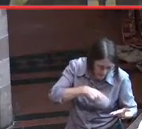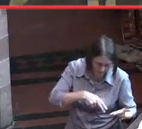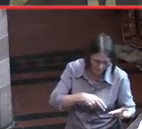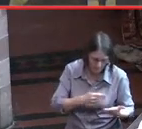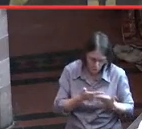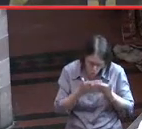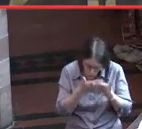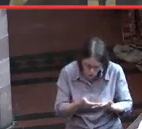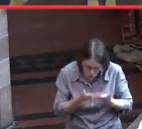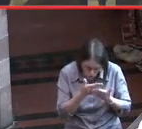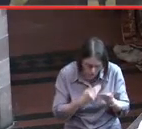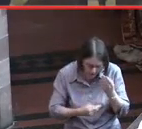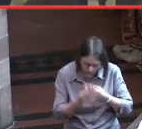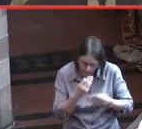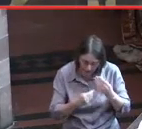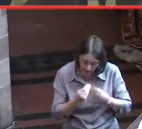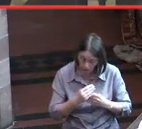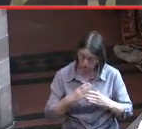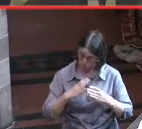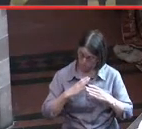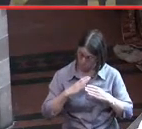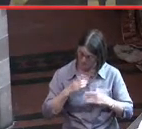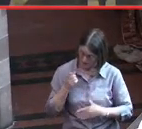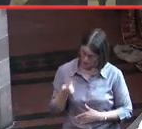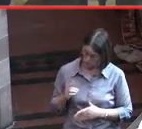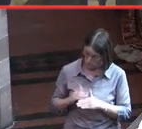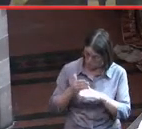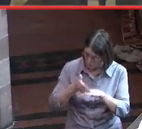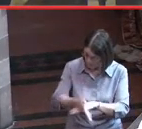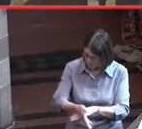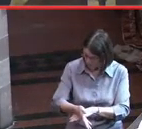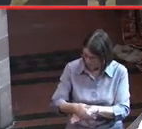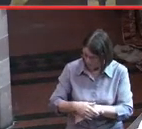will equip you for your ministry? I